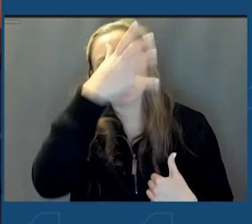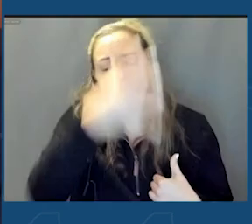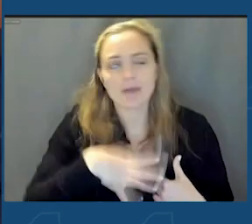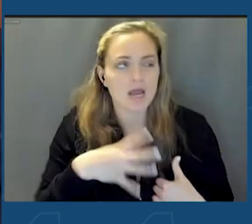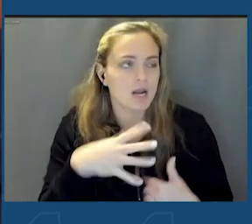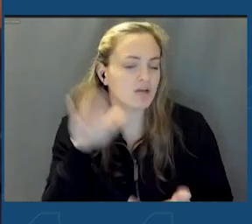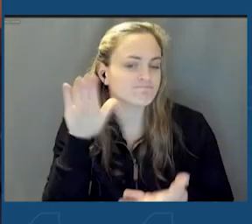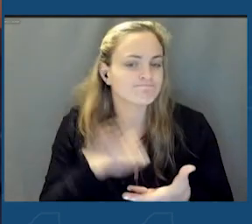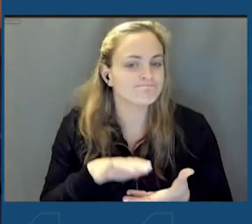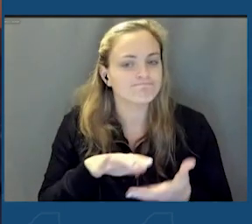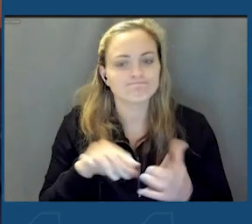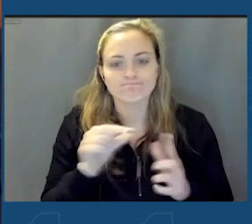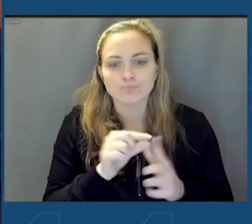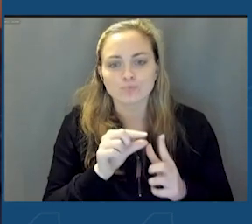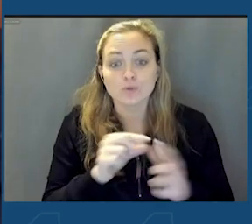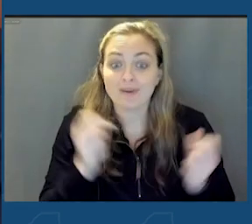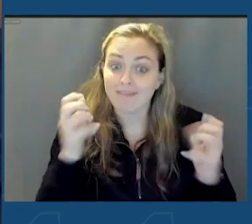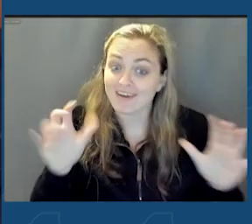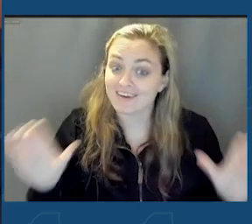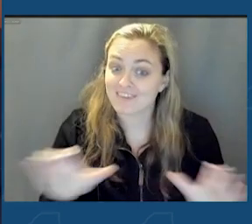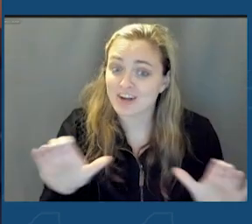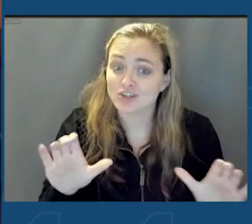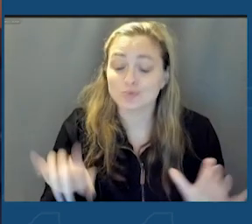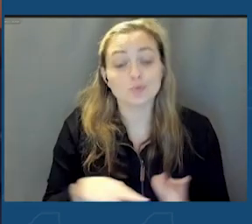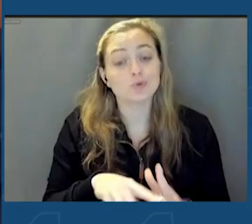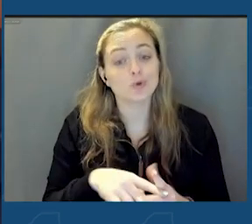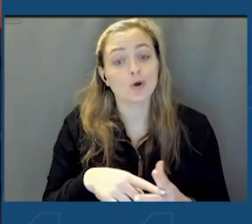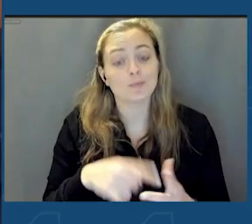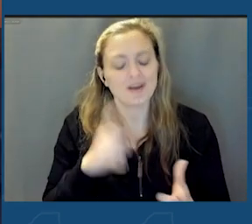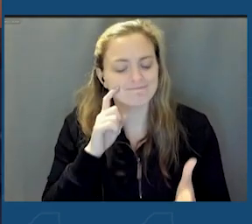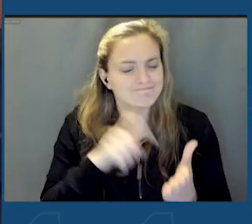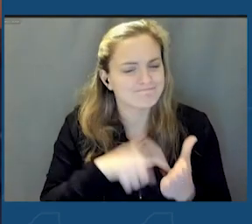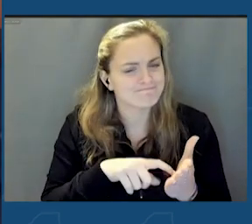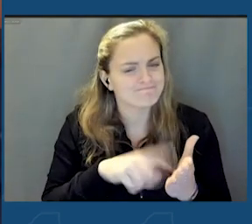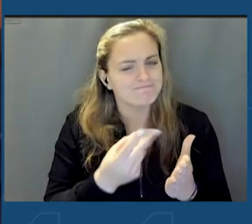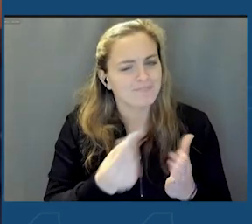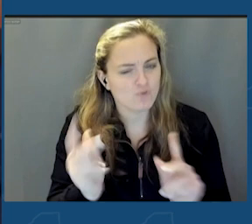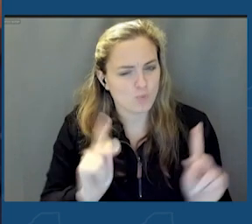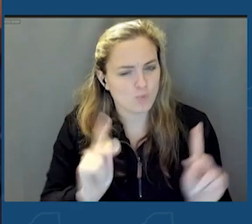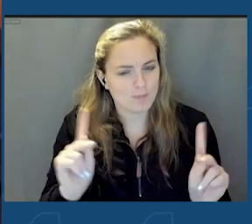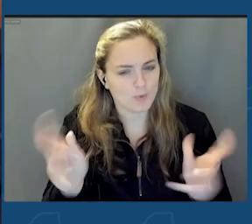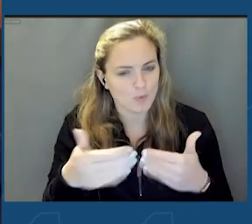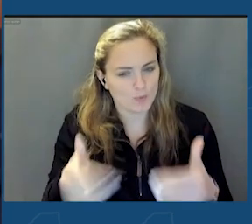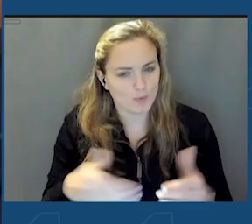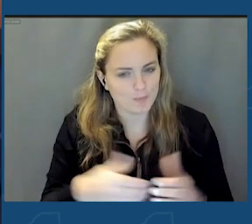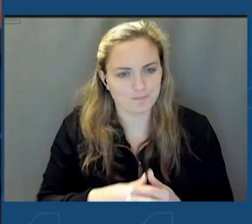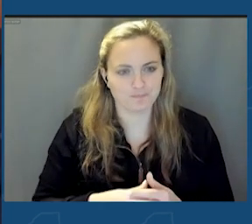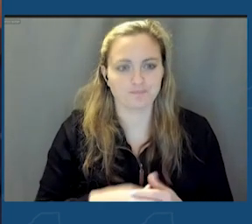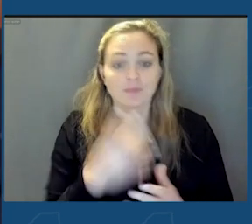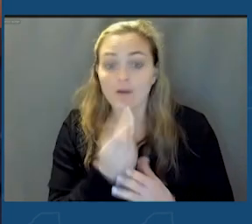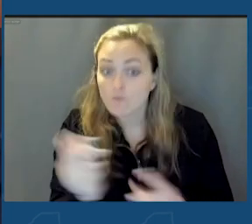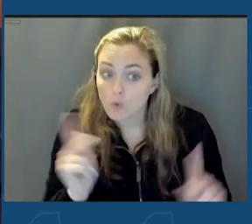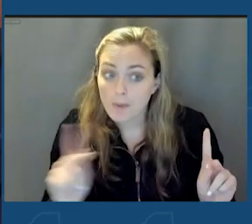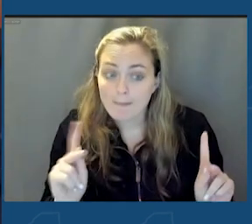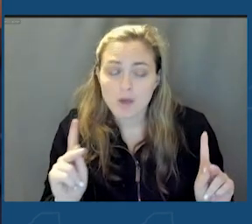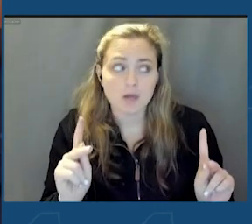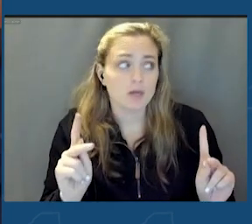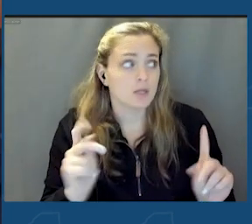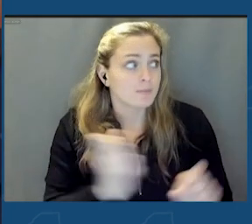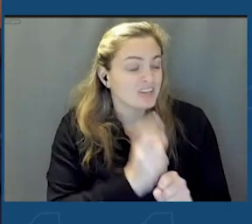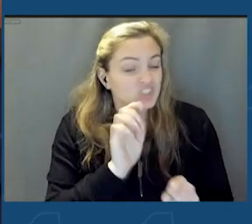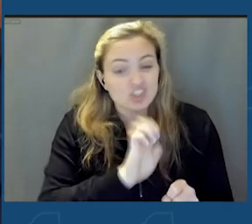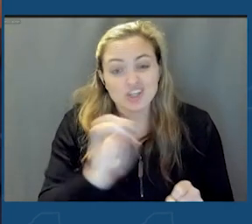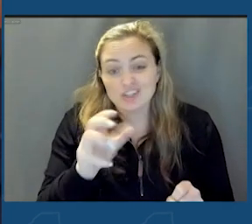whole lot of action. So I just want to start by acknowledging a few people in the room, a few people who make East Harlem go